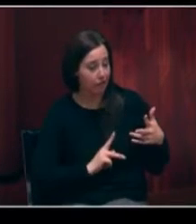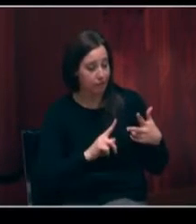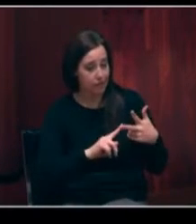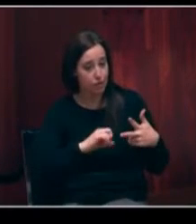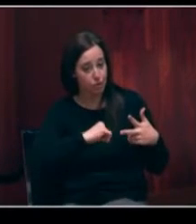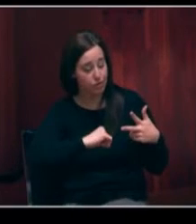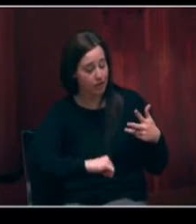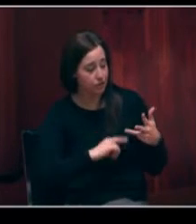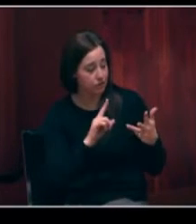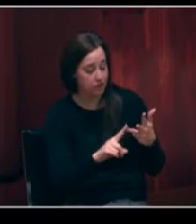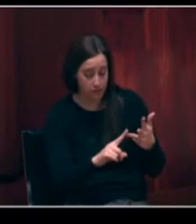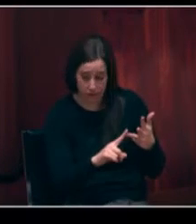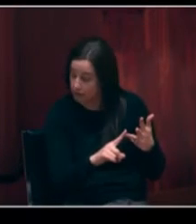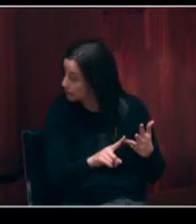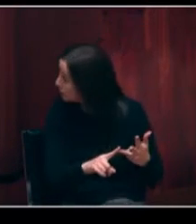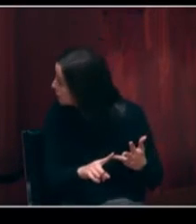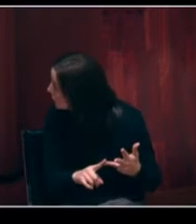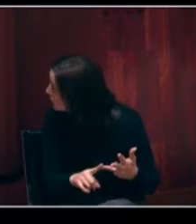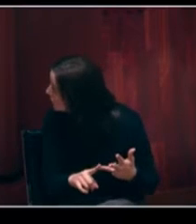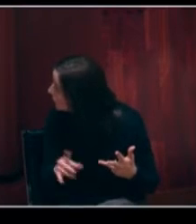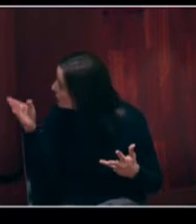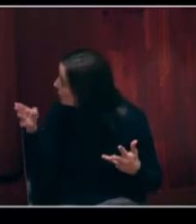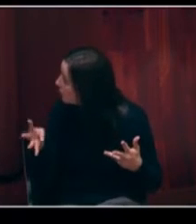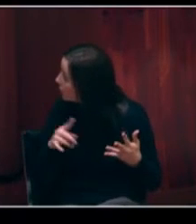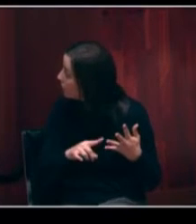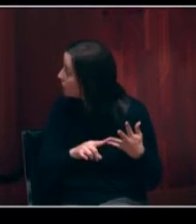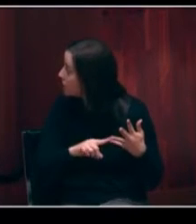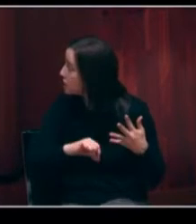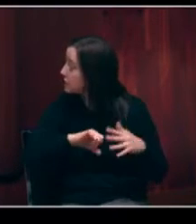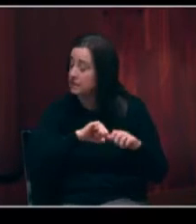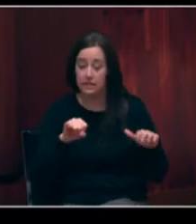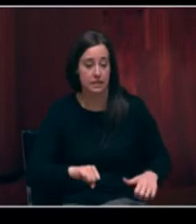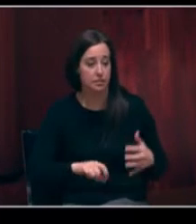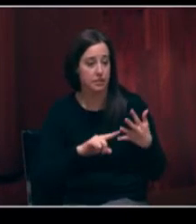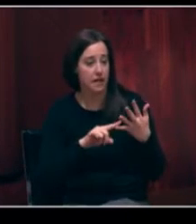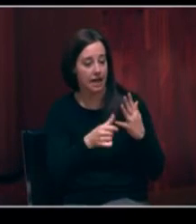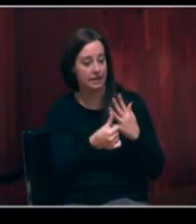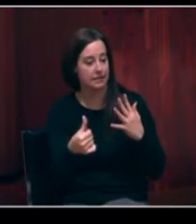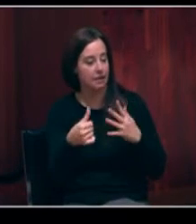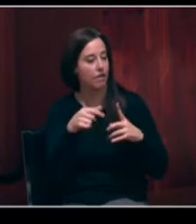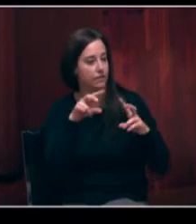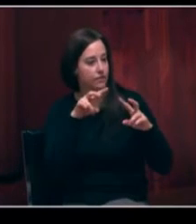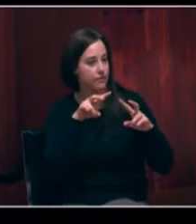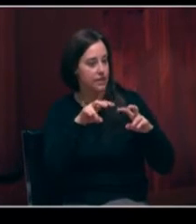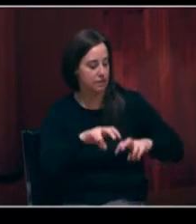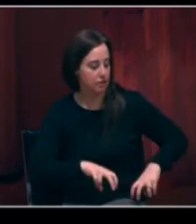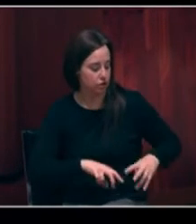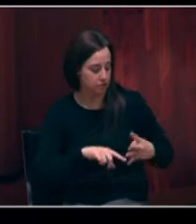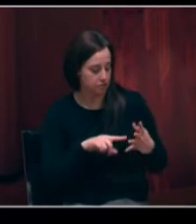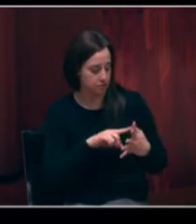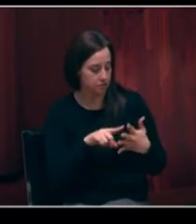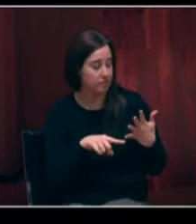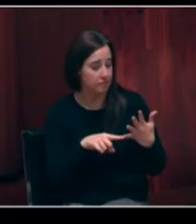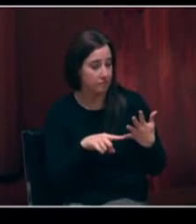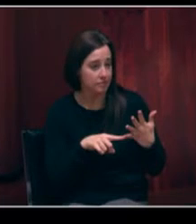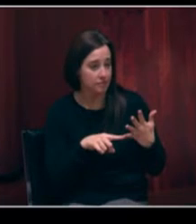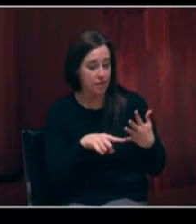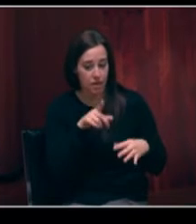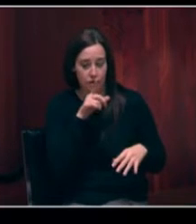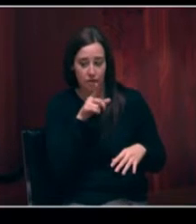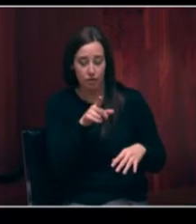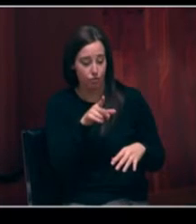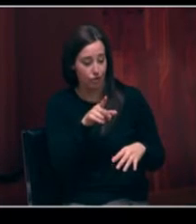and a self-inspection program. These are the nuts and bolts of every information security program in the government. Now, of course, coming right out of the box, we need